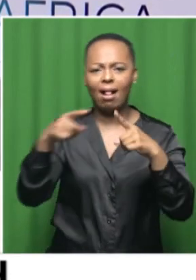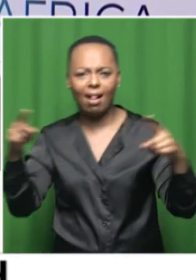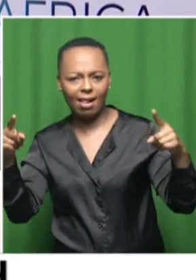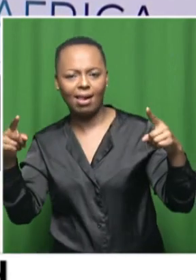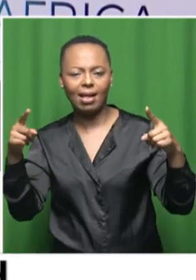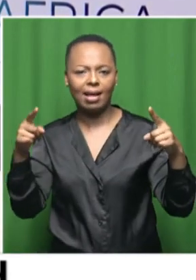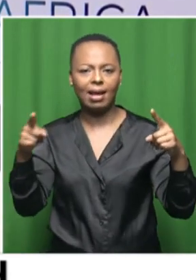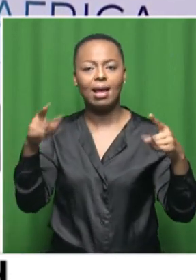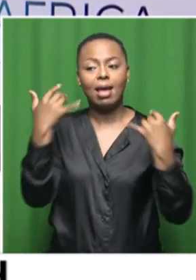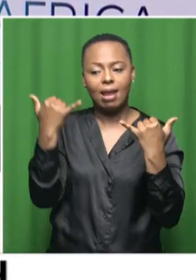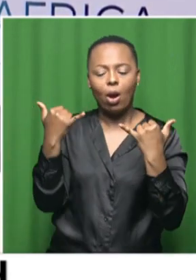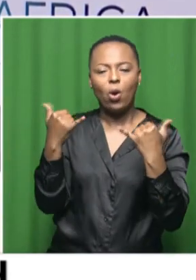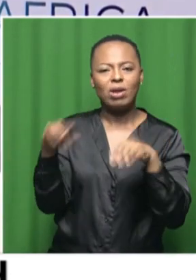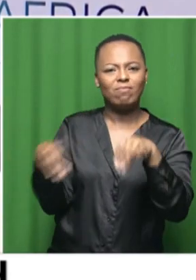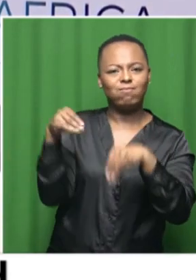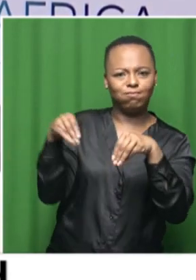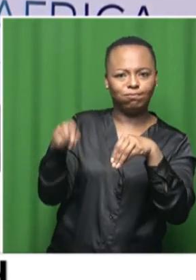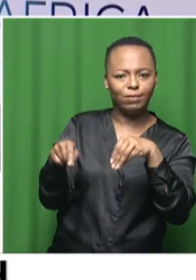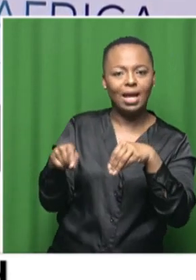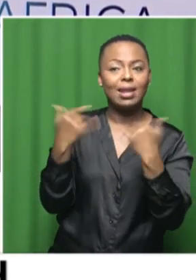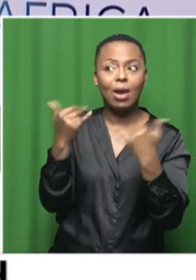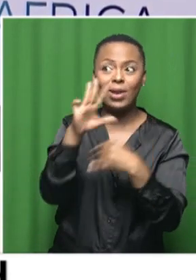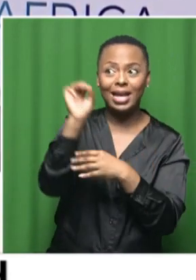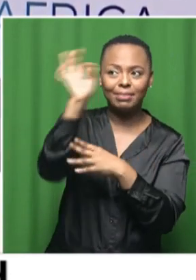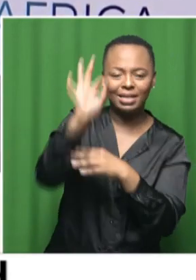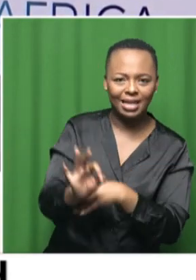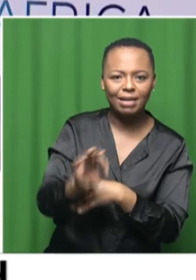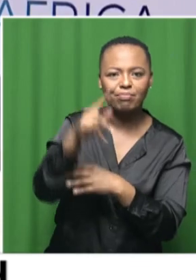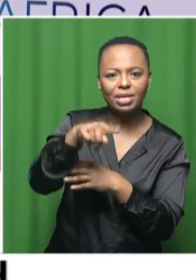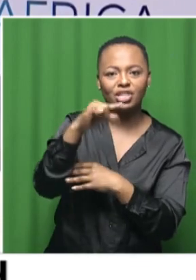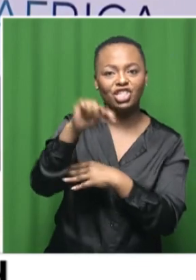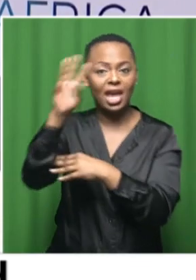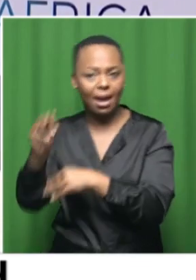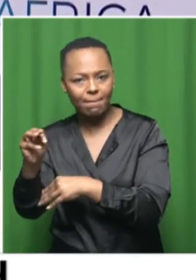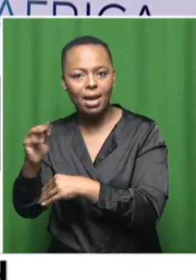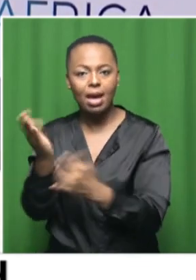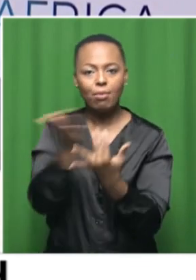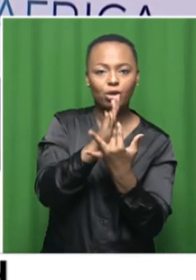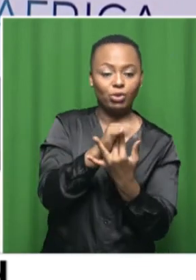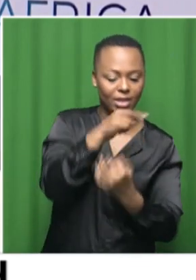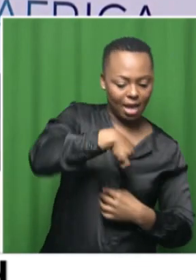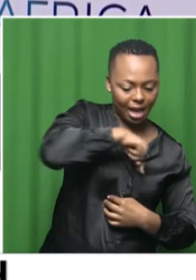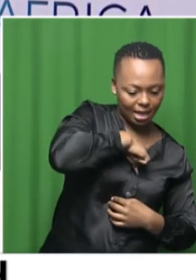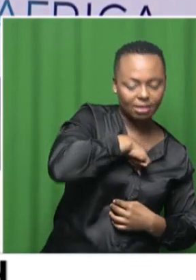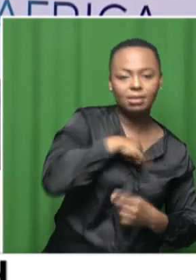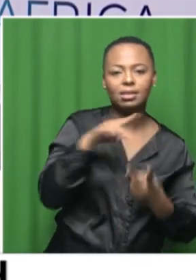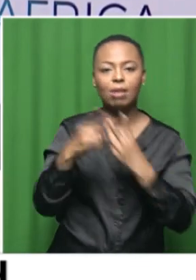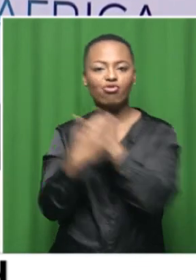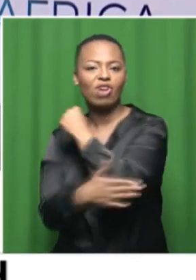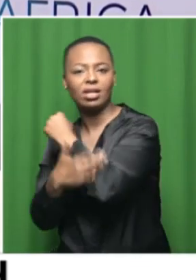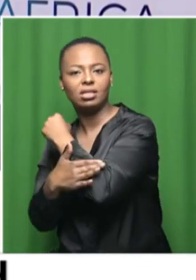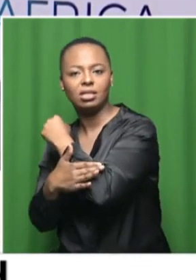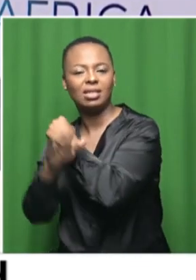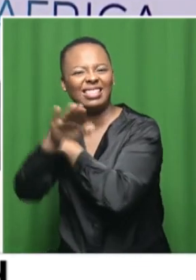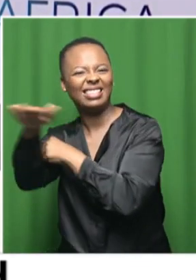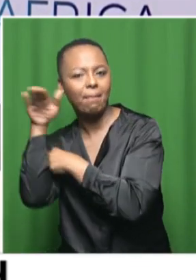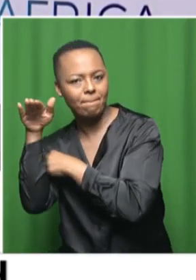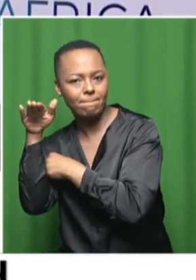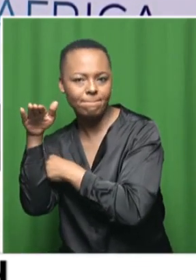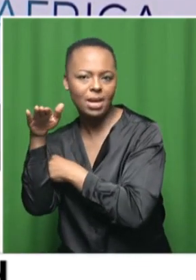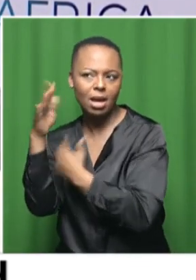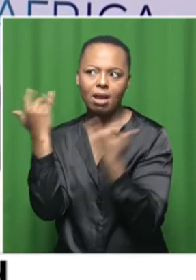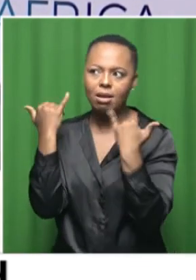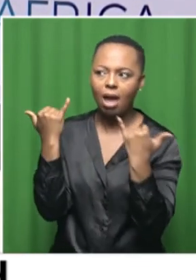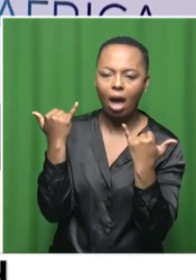here that 90% of known deposit of PGMs are between us and Zimbabwe. So you don't want a situation where